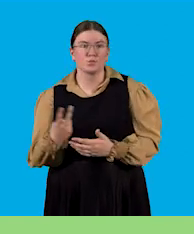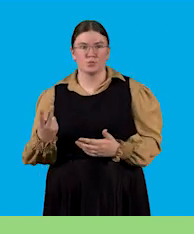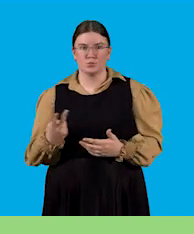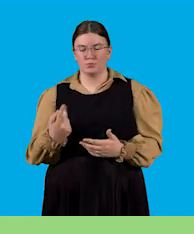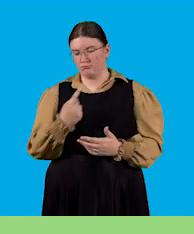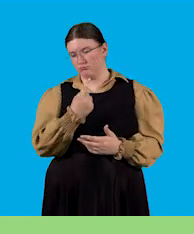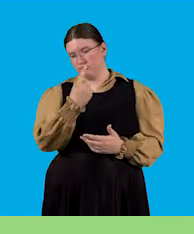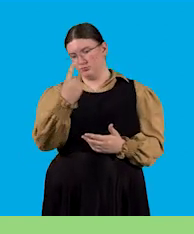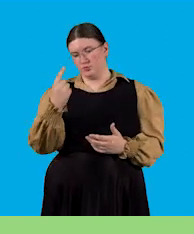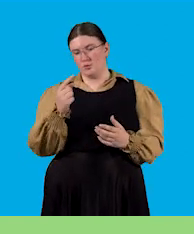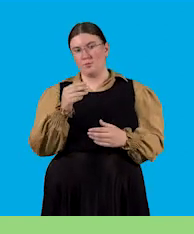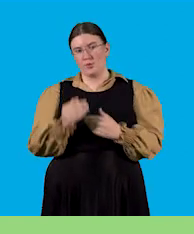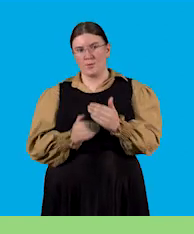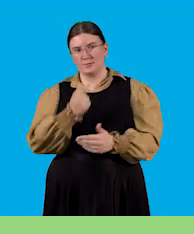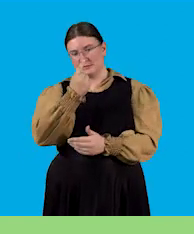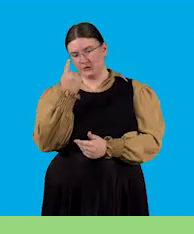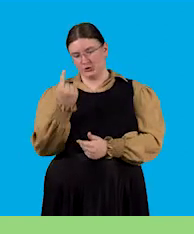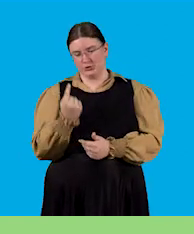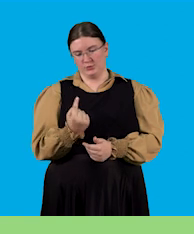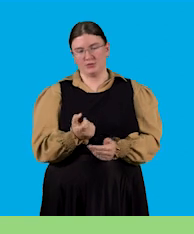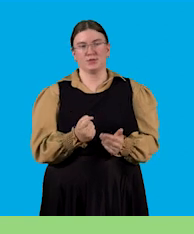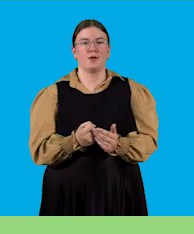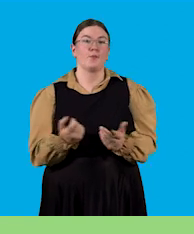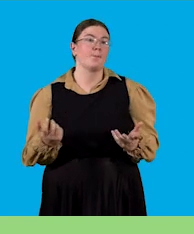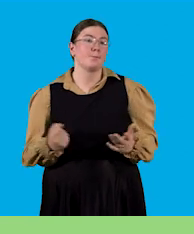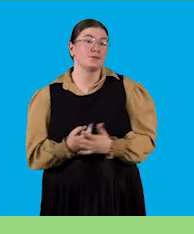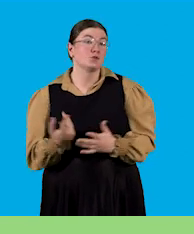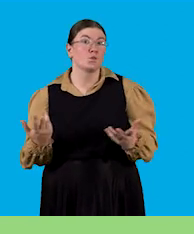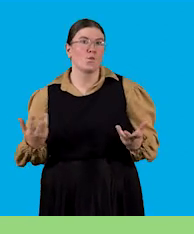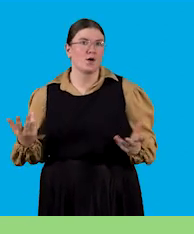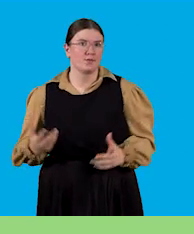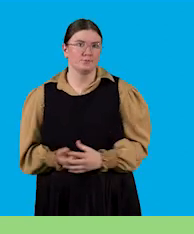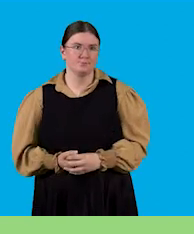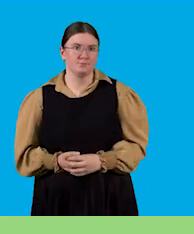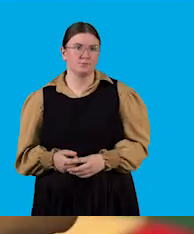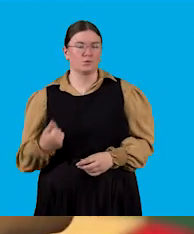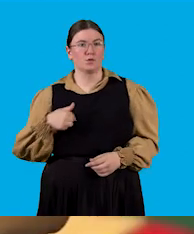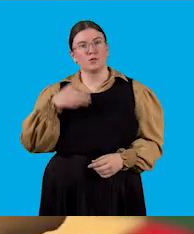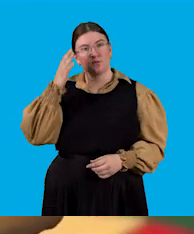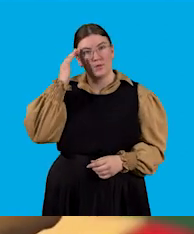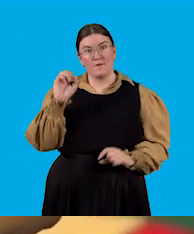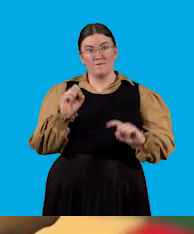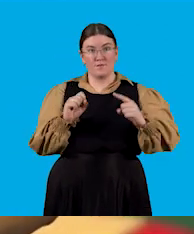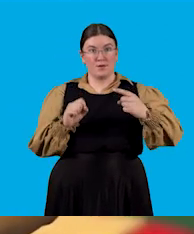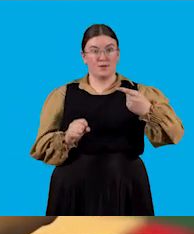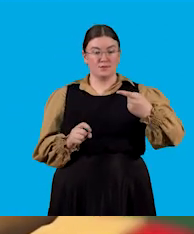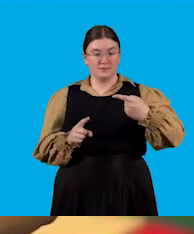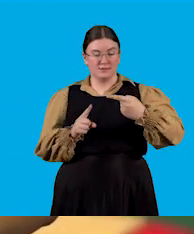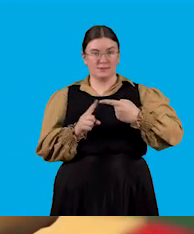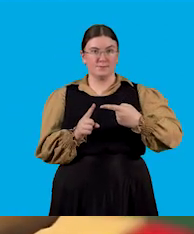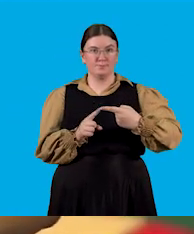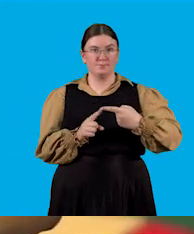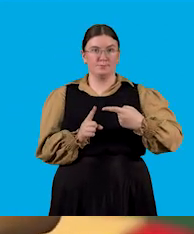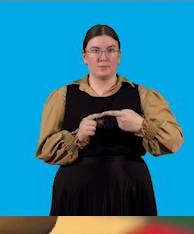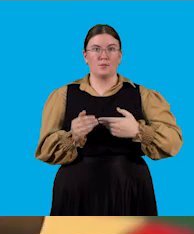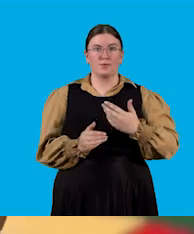where each process takes place. So we know that the first process involved in the excretory